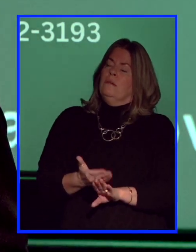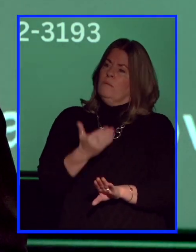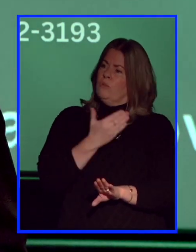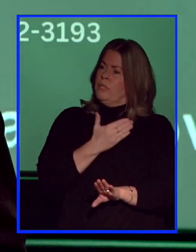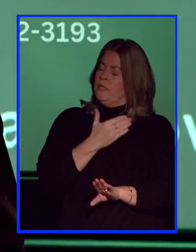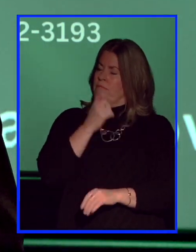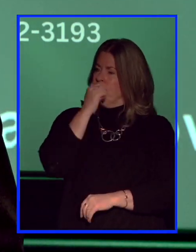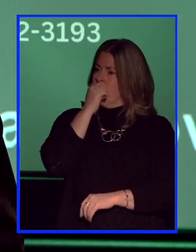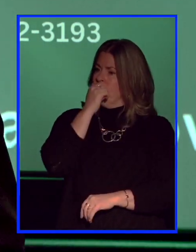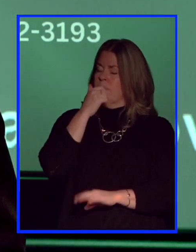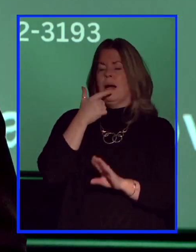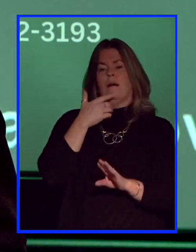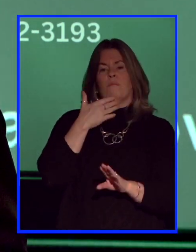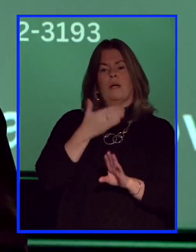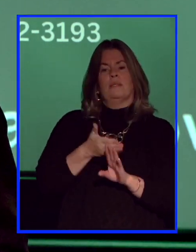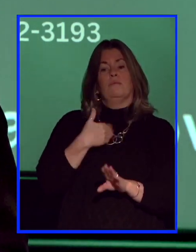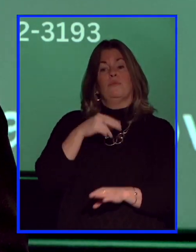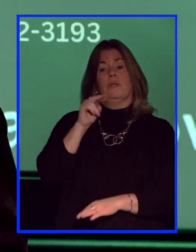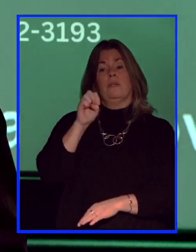I'll date it with Newt Gingrich.